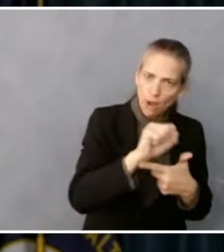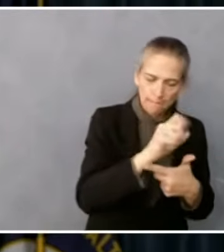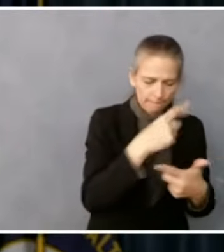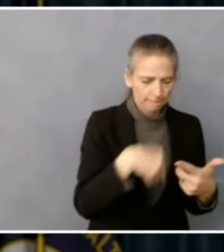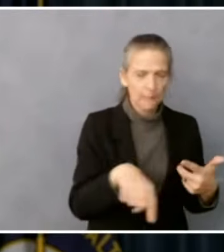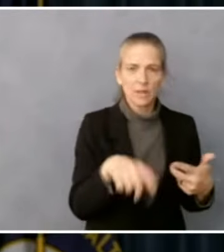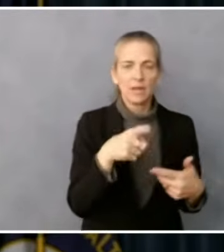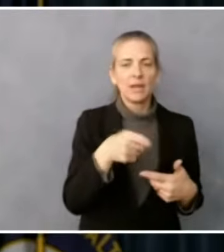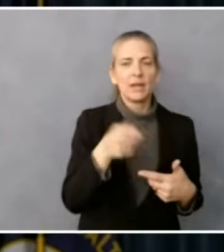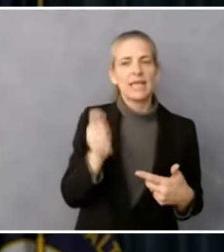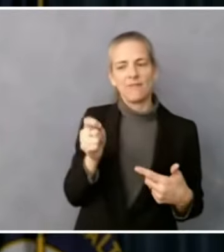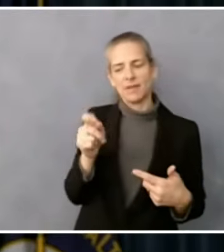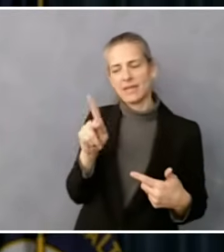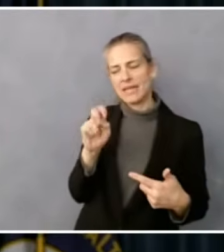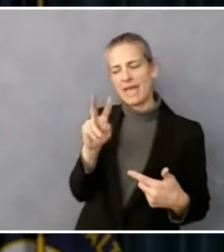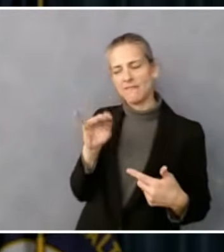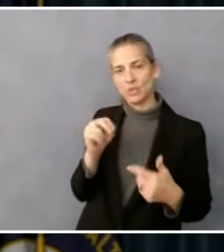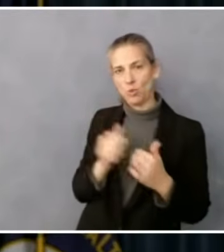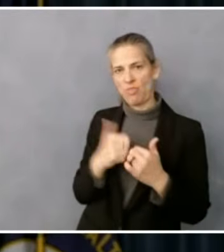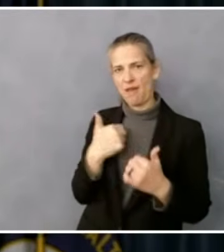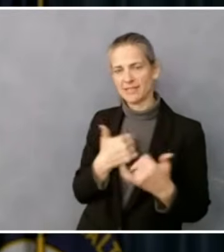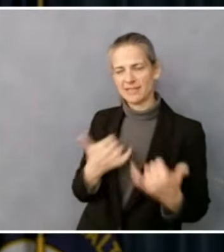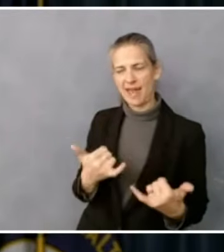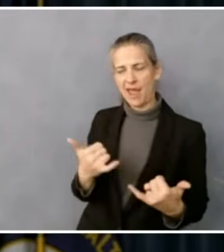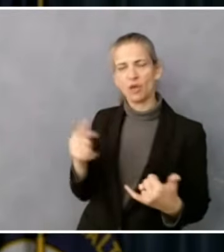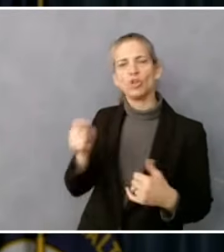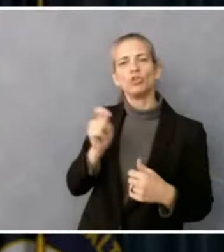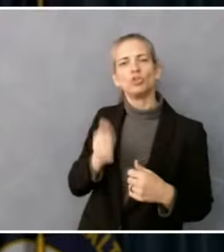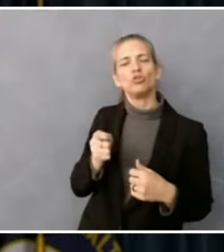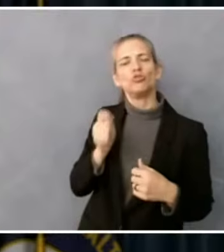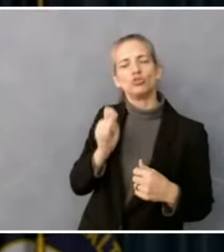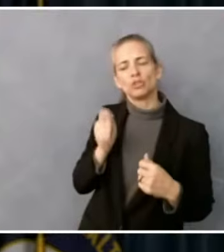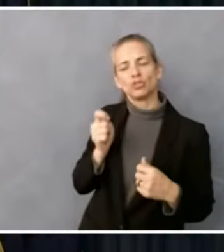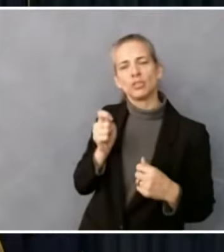Executive Kevin Spraggs is with us today. Judge, you want to come up and brag on your county?